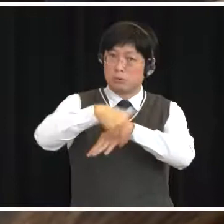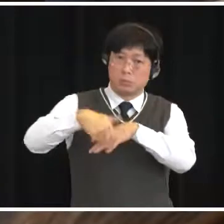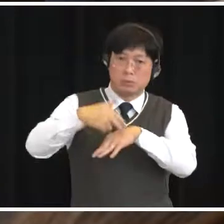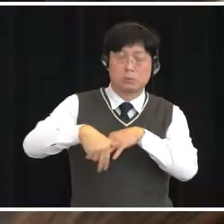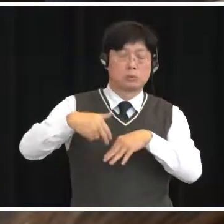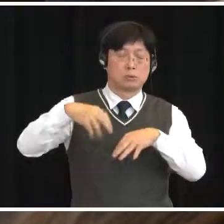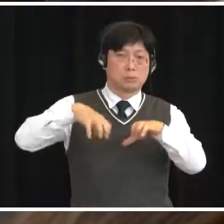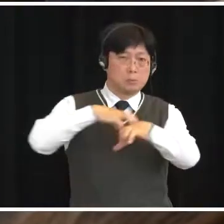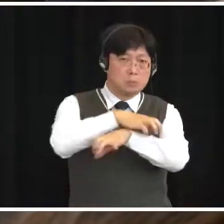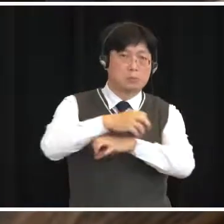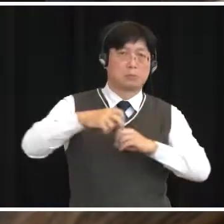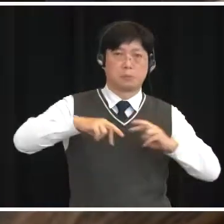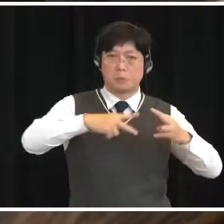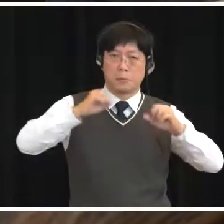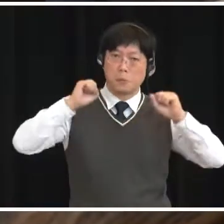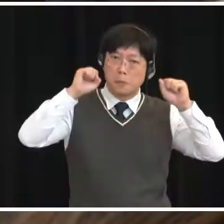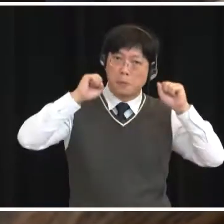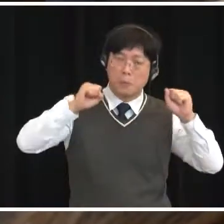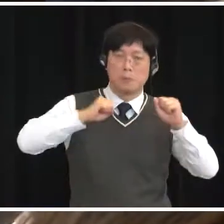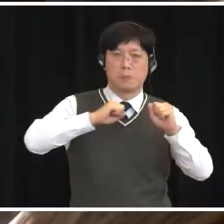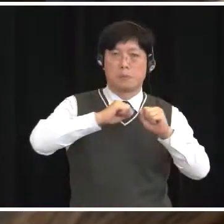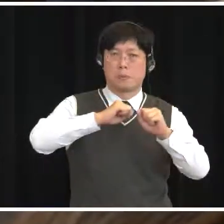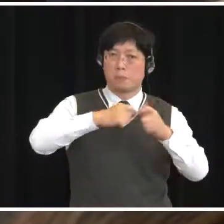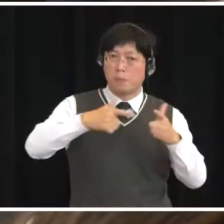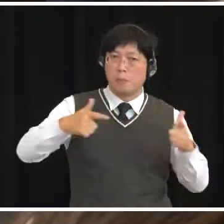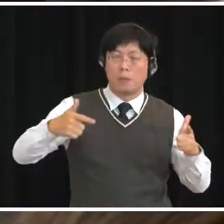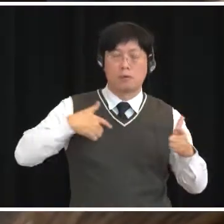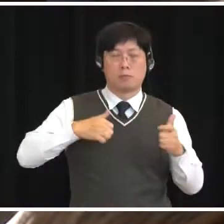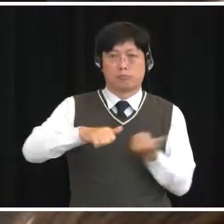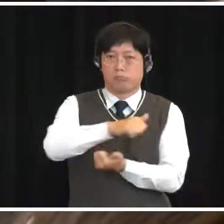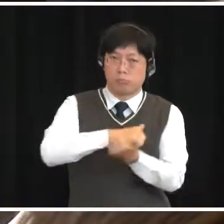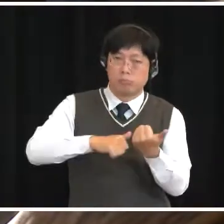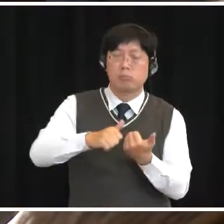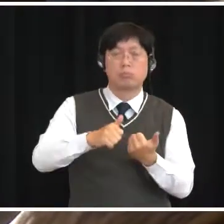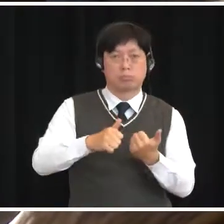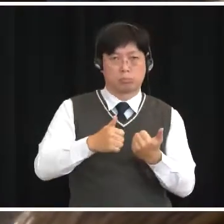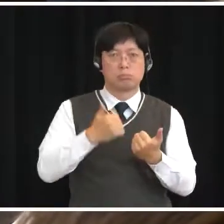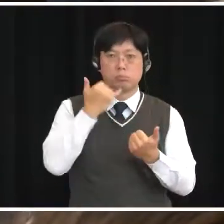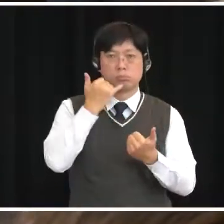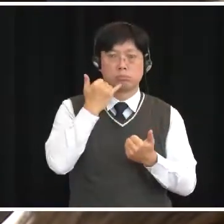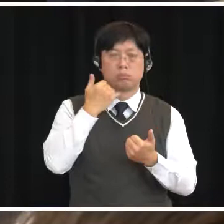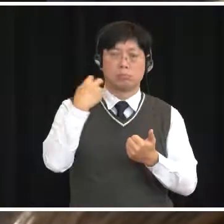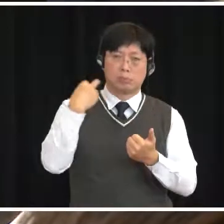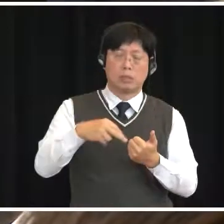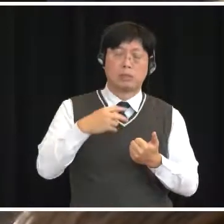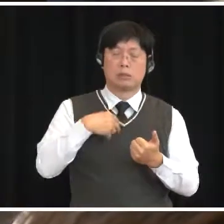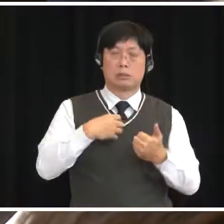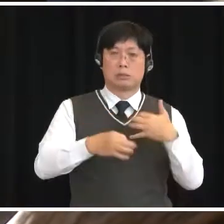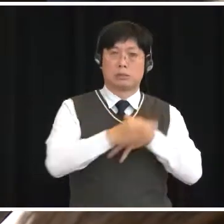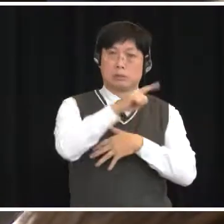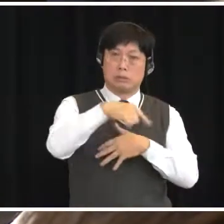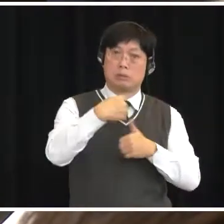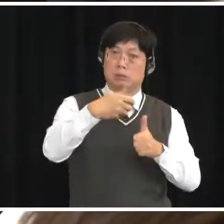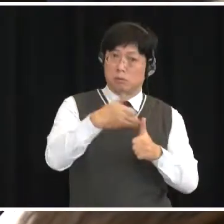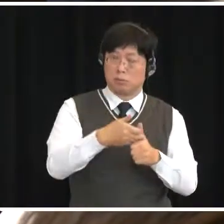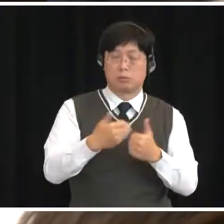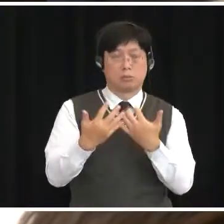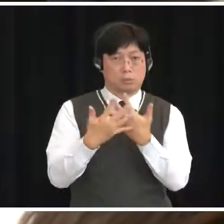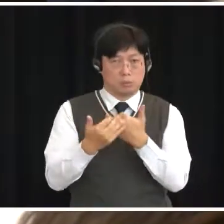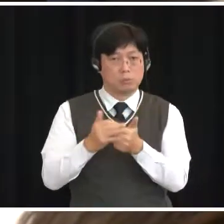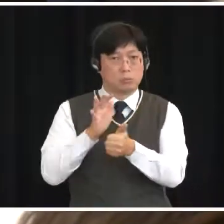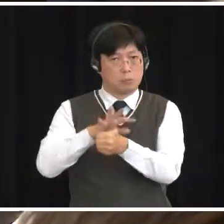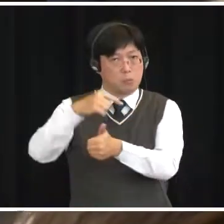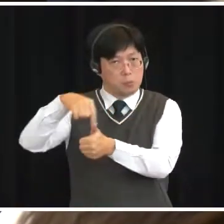grants to help rural schools to improve their infrastructure, facilities, and invest